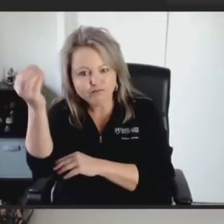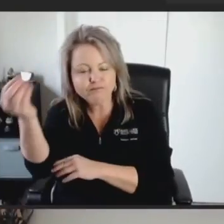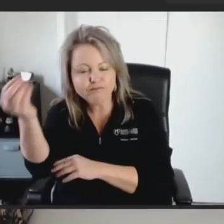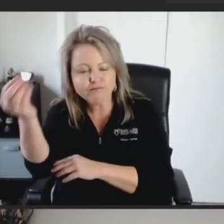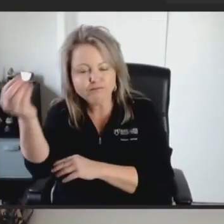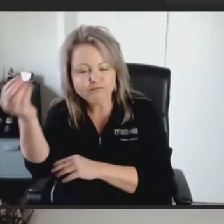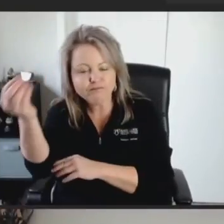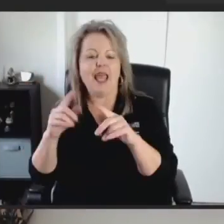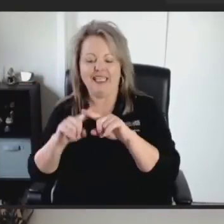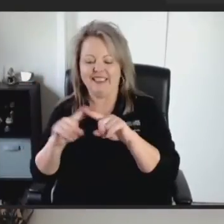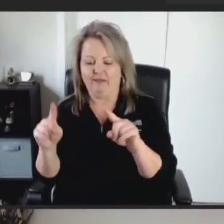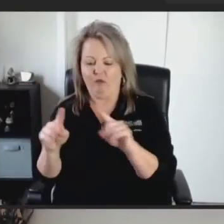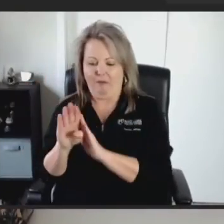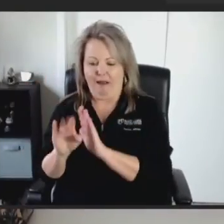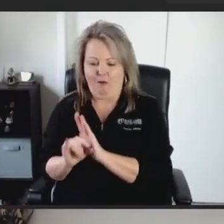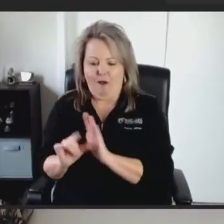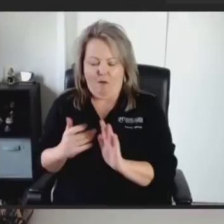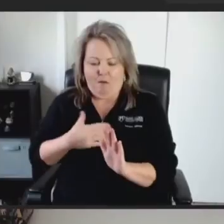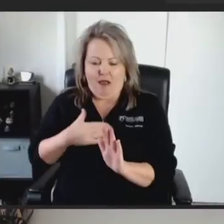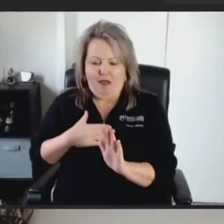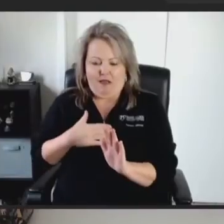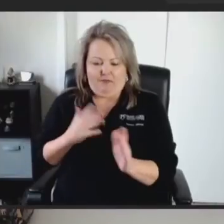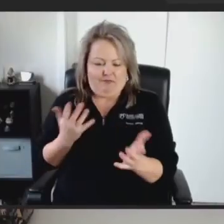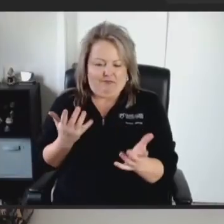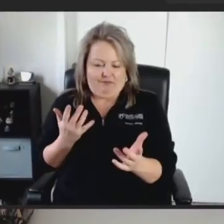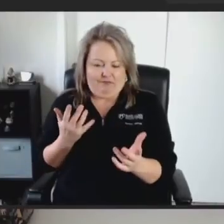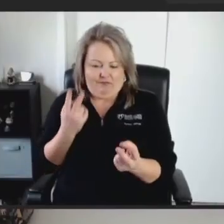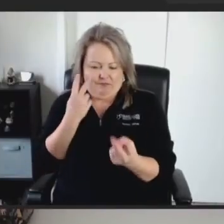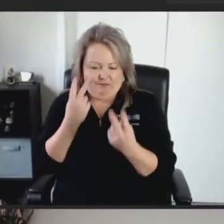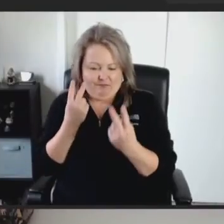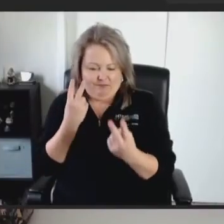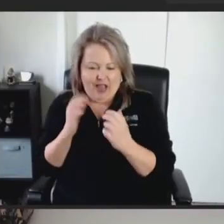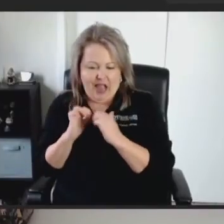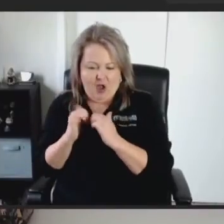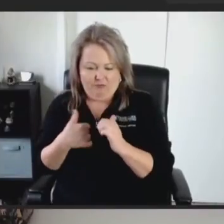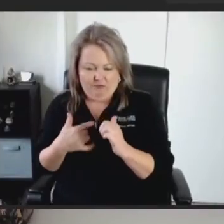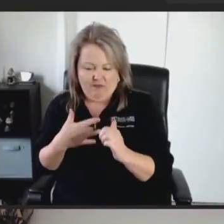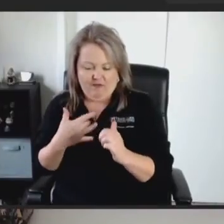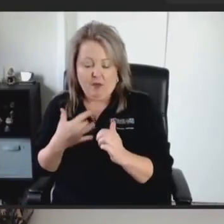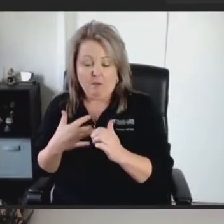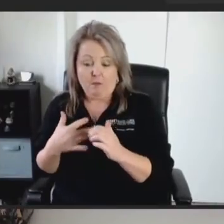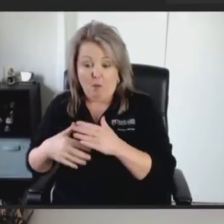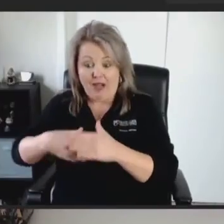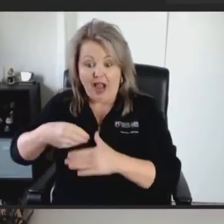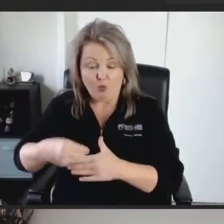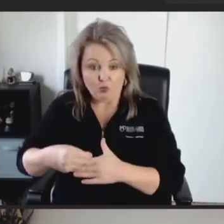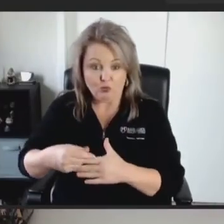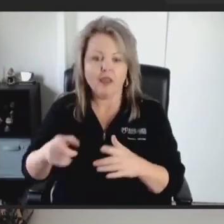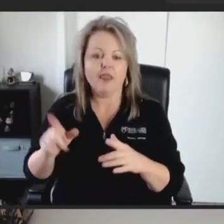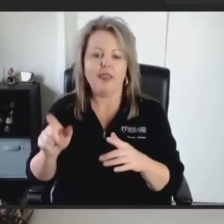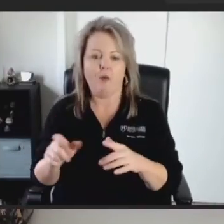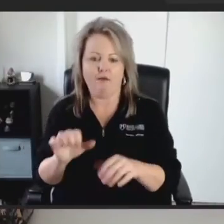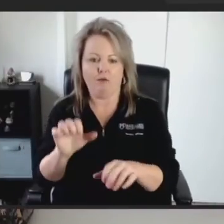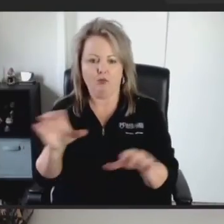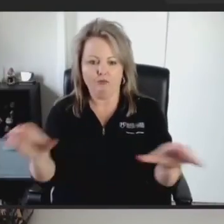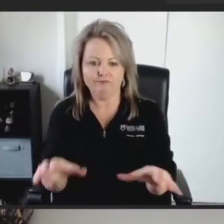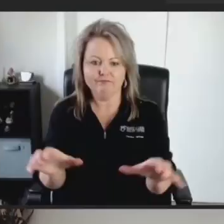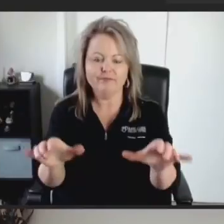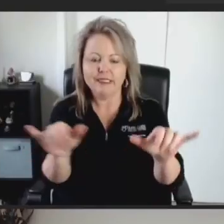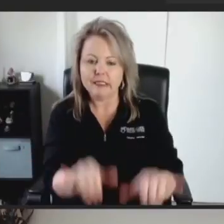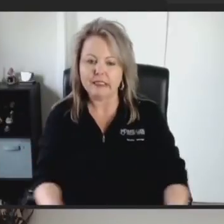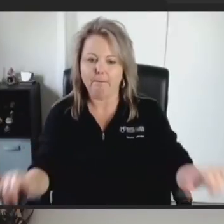different backgrounds. But when we step out onto the field, we have to act collectively. And in the case of